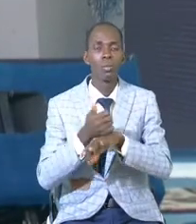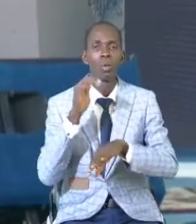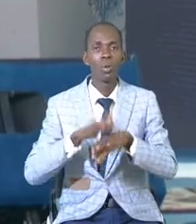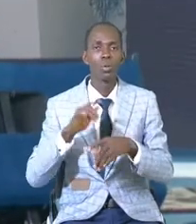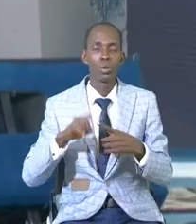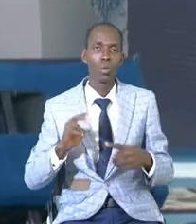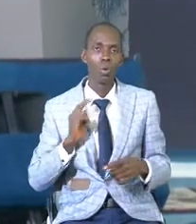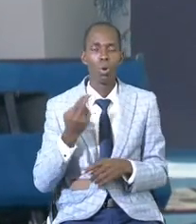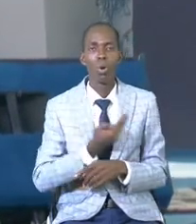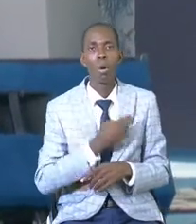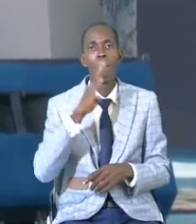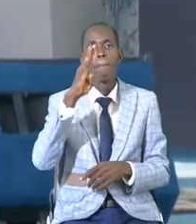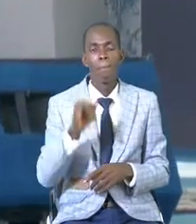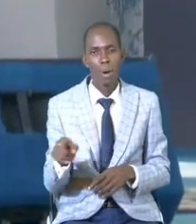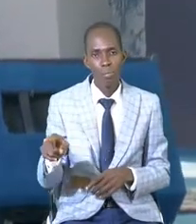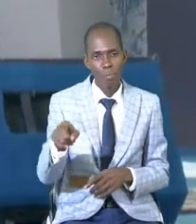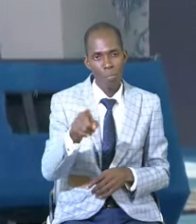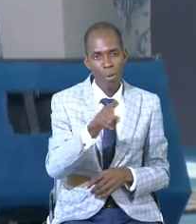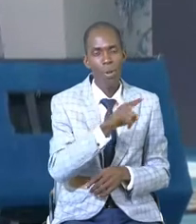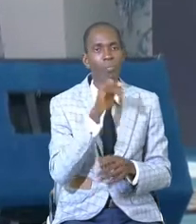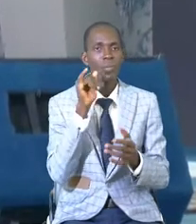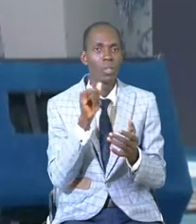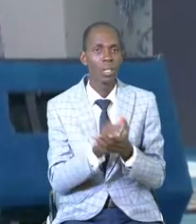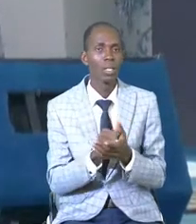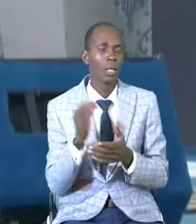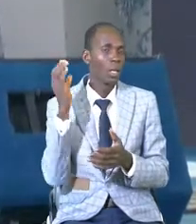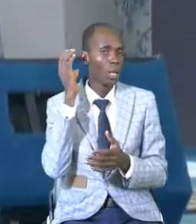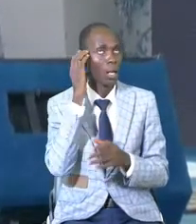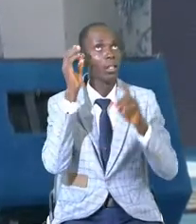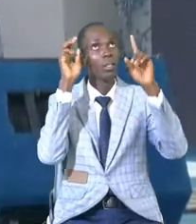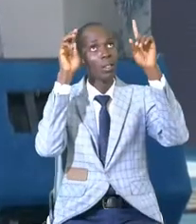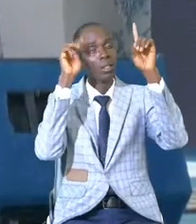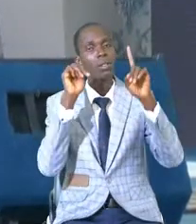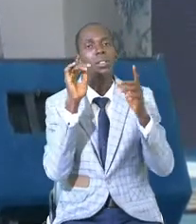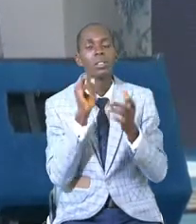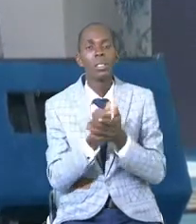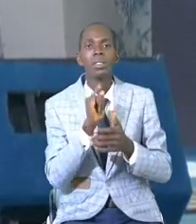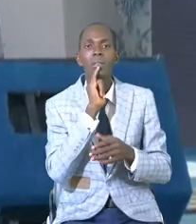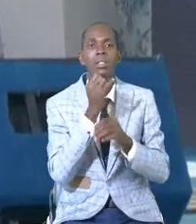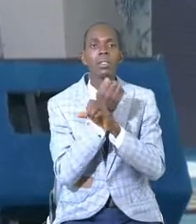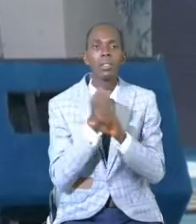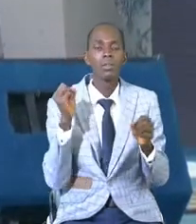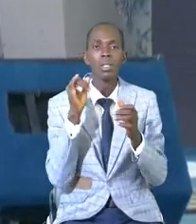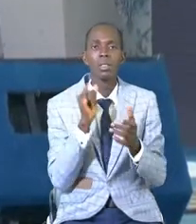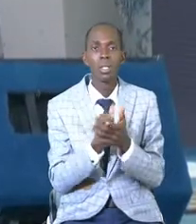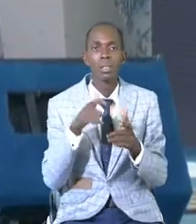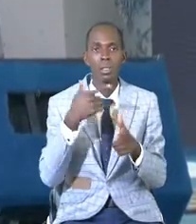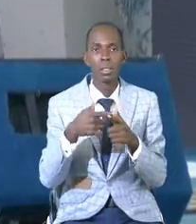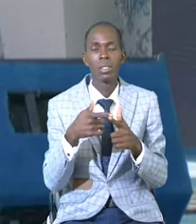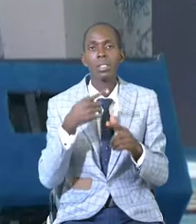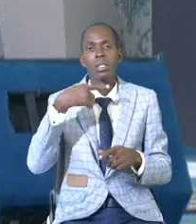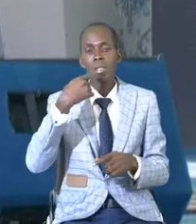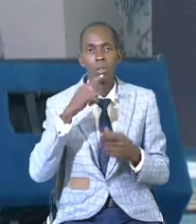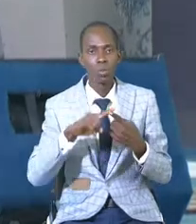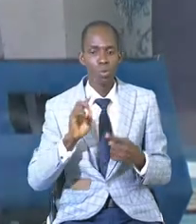by them that heard him. That the salvation, and then it says, spoken unto us